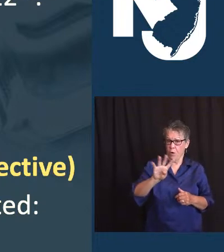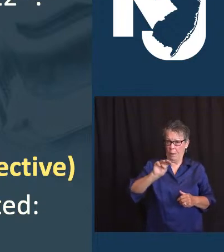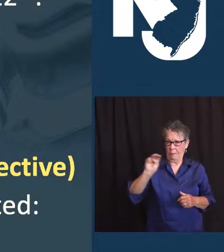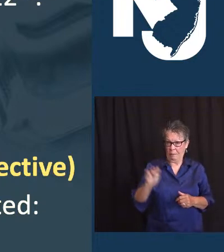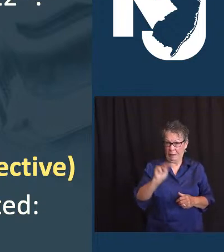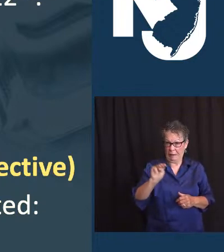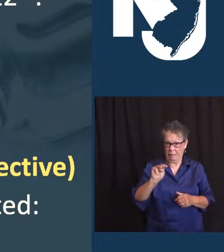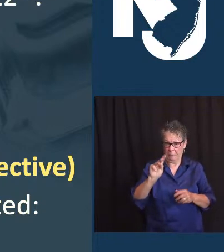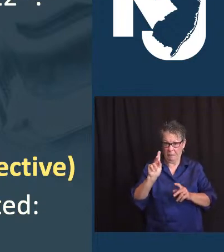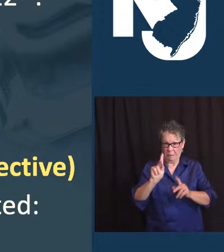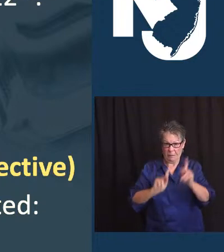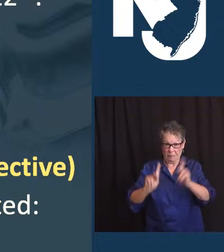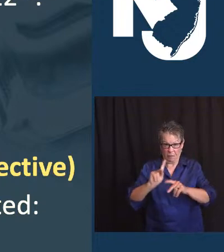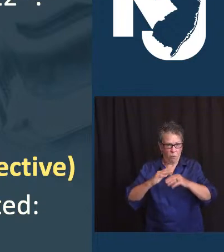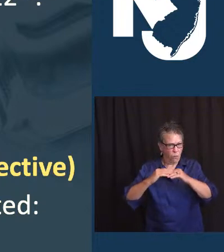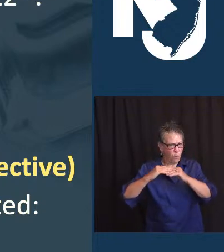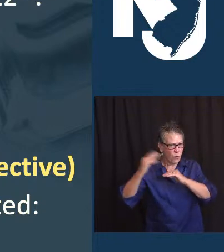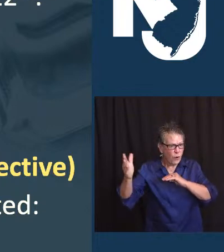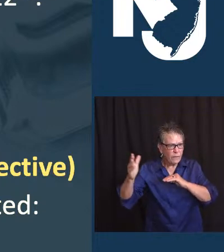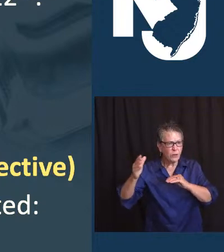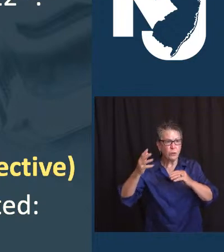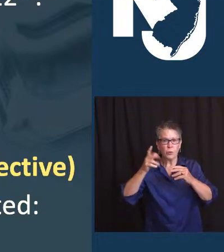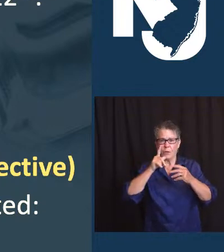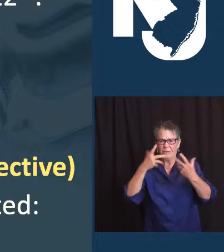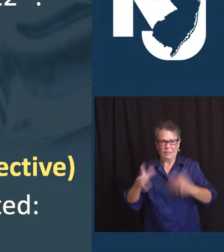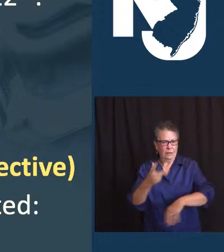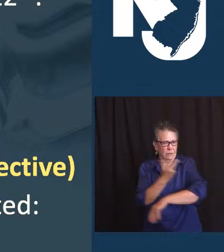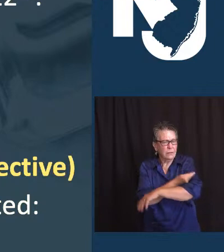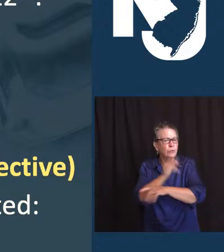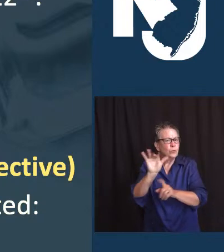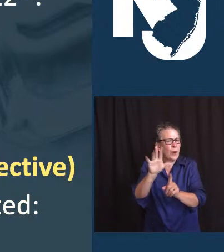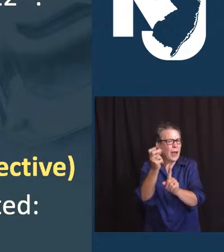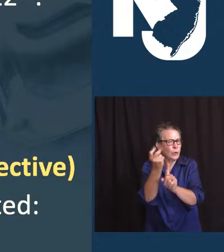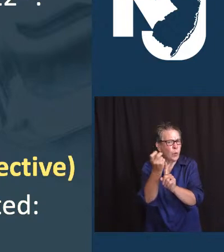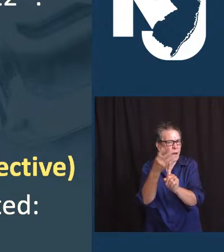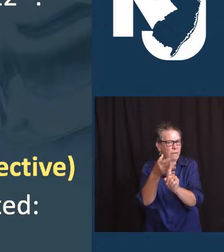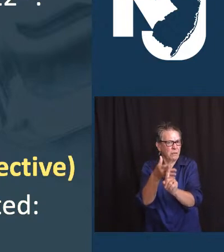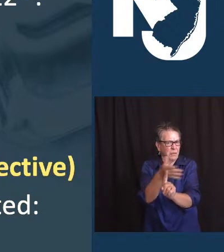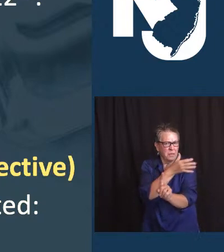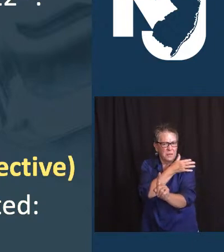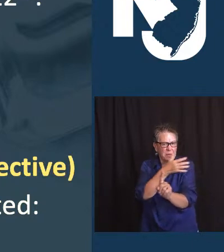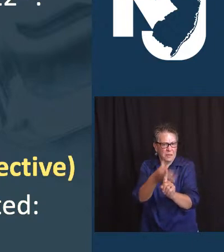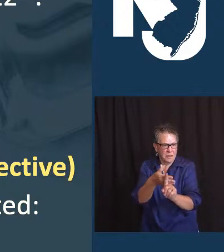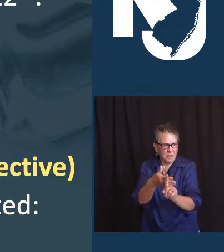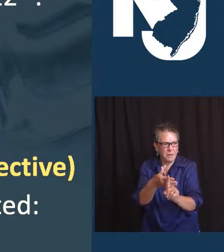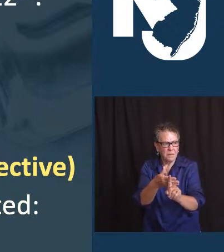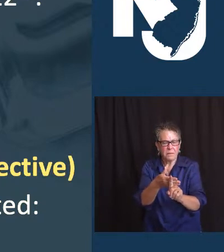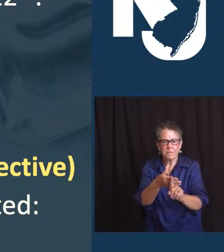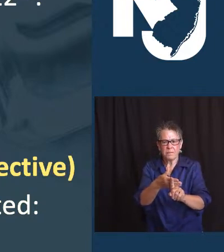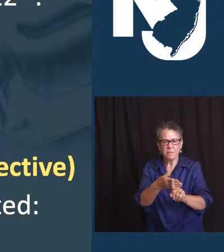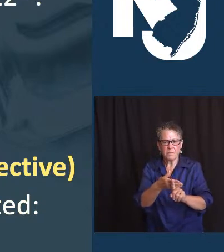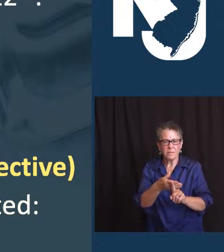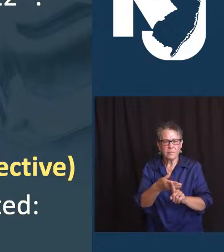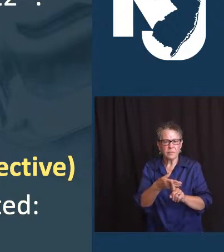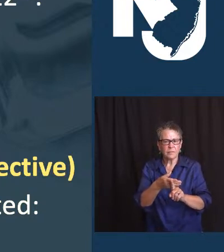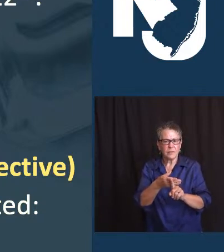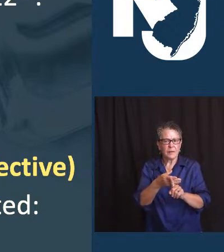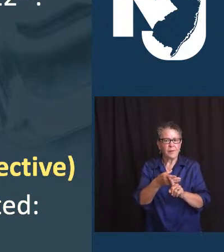full vaccination 14 days after their final doses, all the way up, in this case, through to July